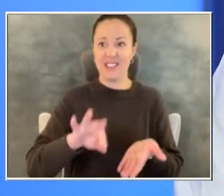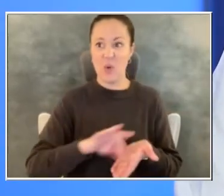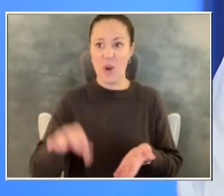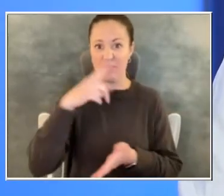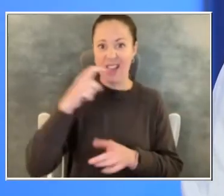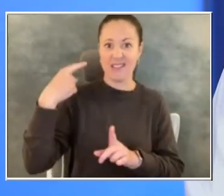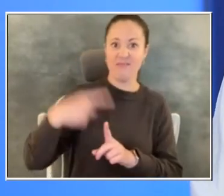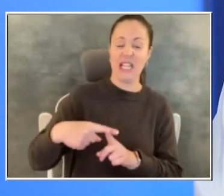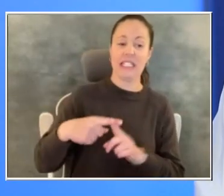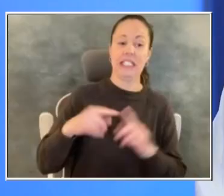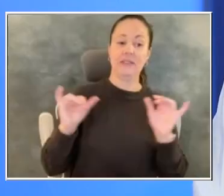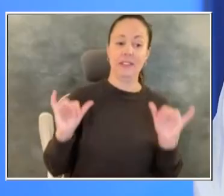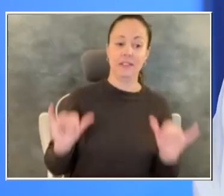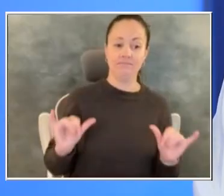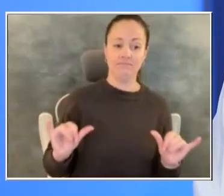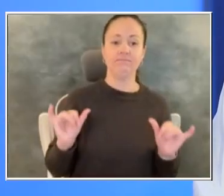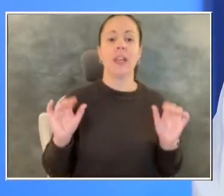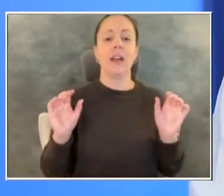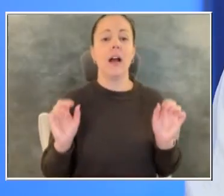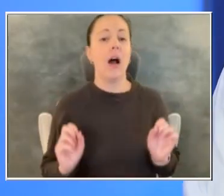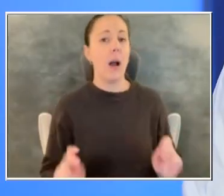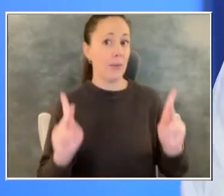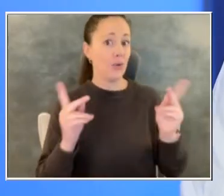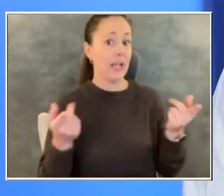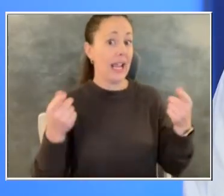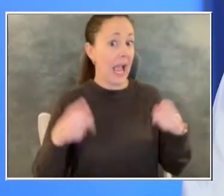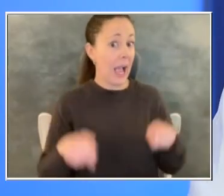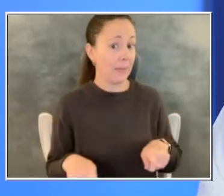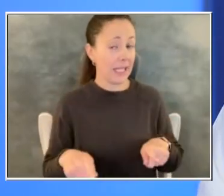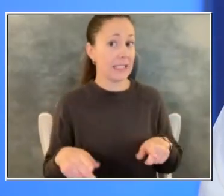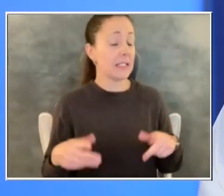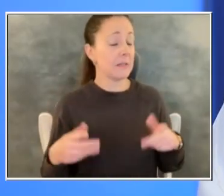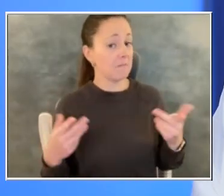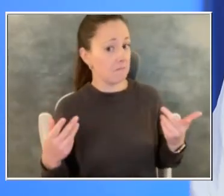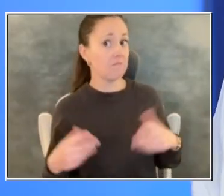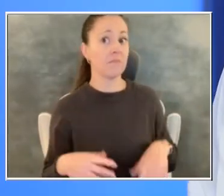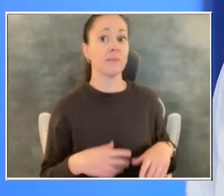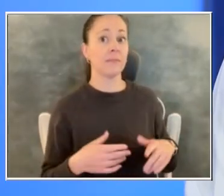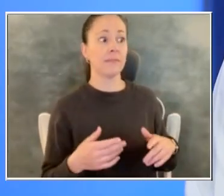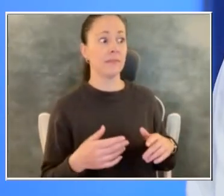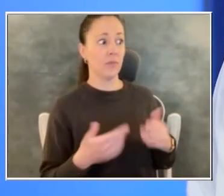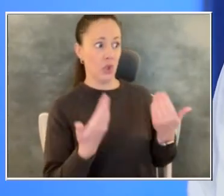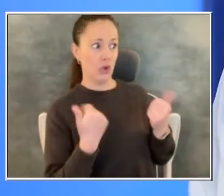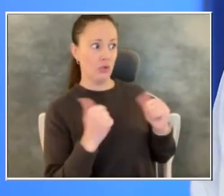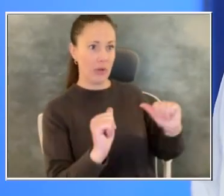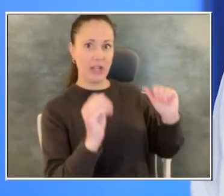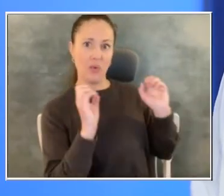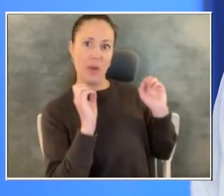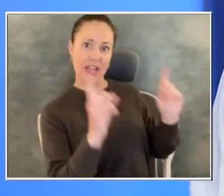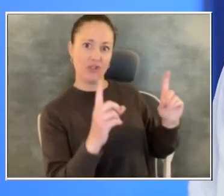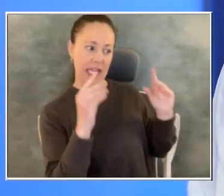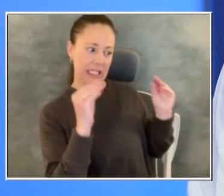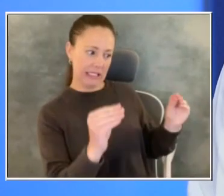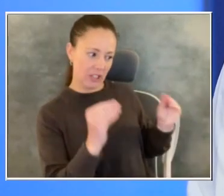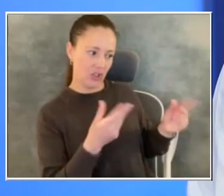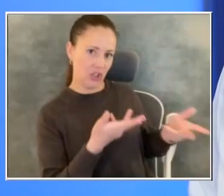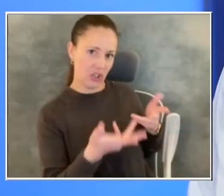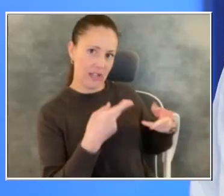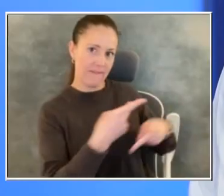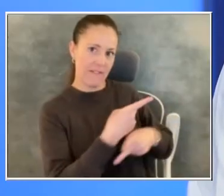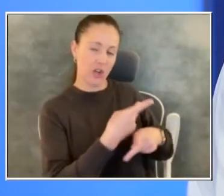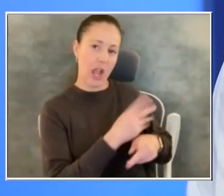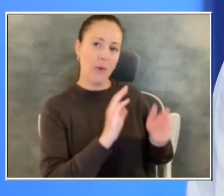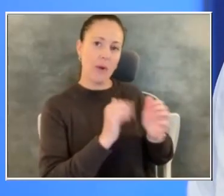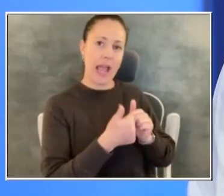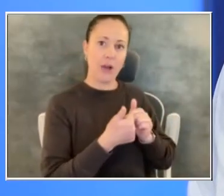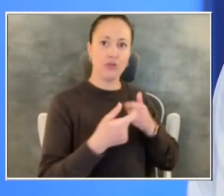the opportunity comes about now is to say that, well, what can we do with this information? How can we manage and